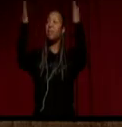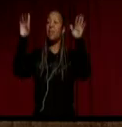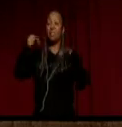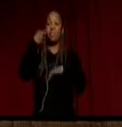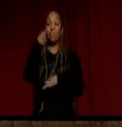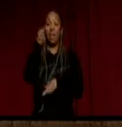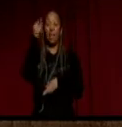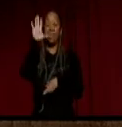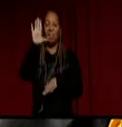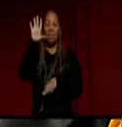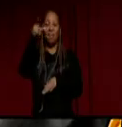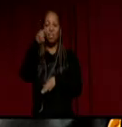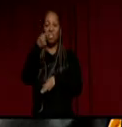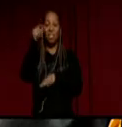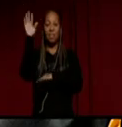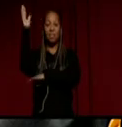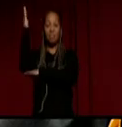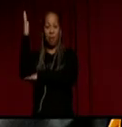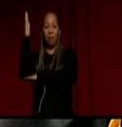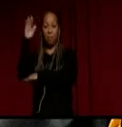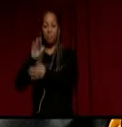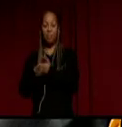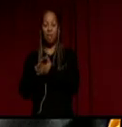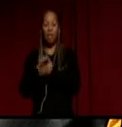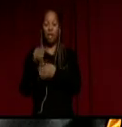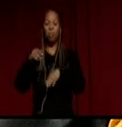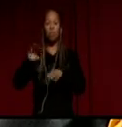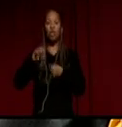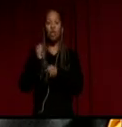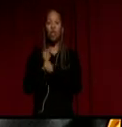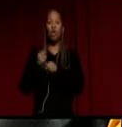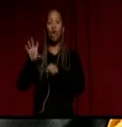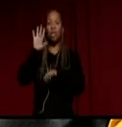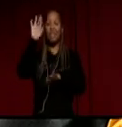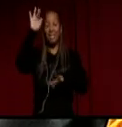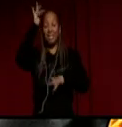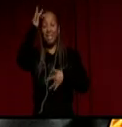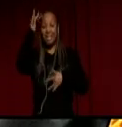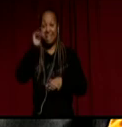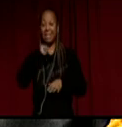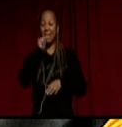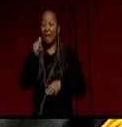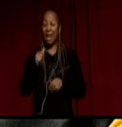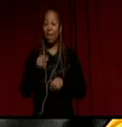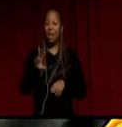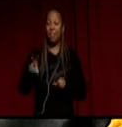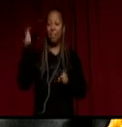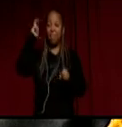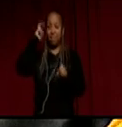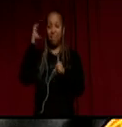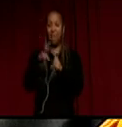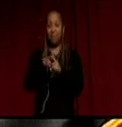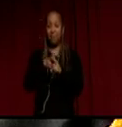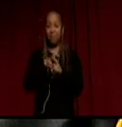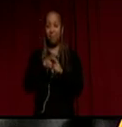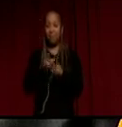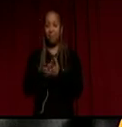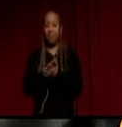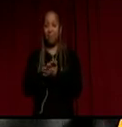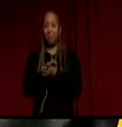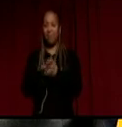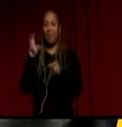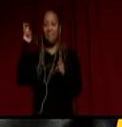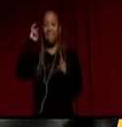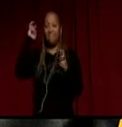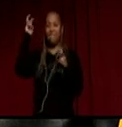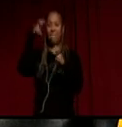them, and that this was actually what was causing the disease and not a virus. And these are the myths. So that's why you have to